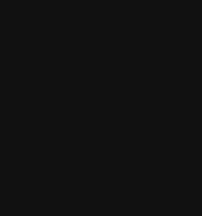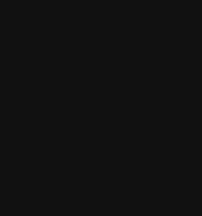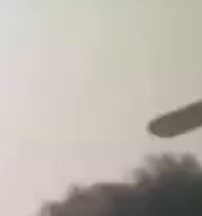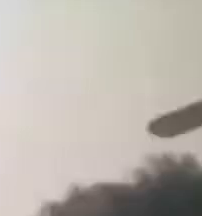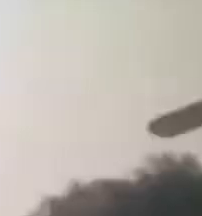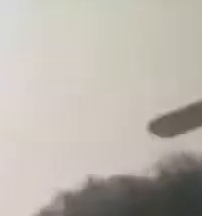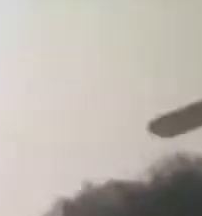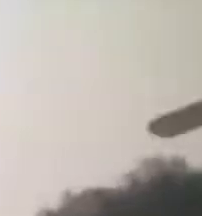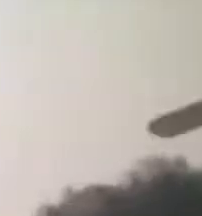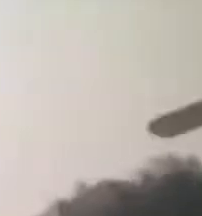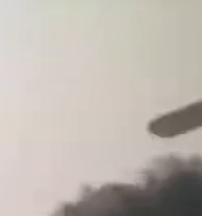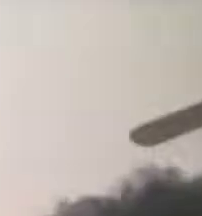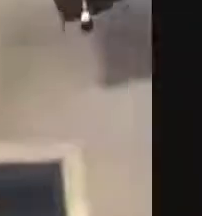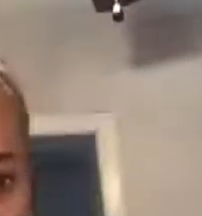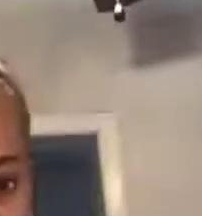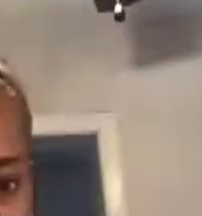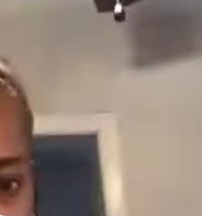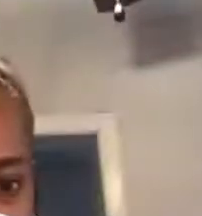on YouTube.